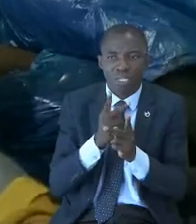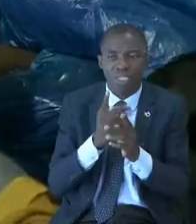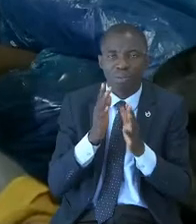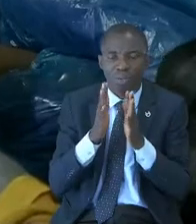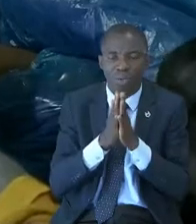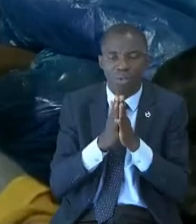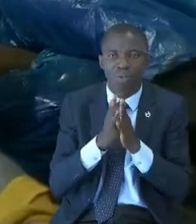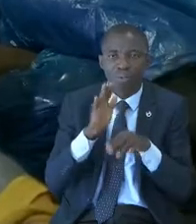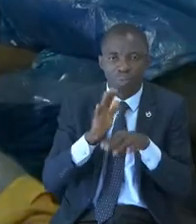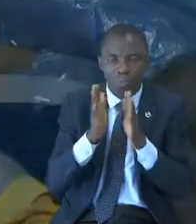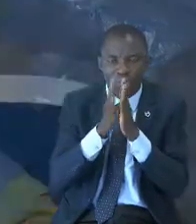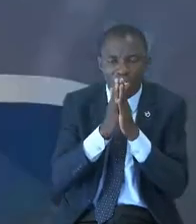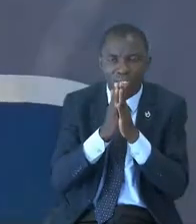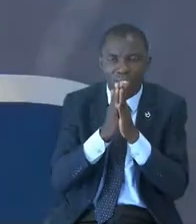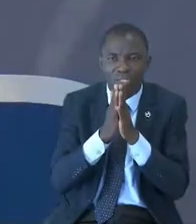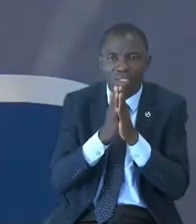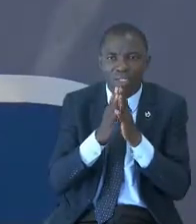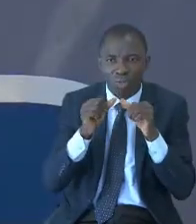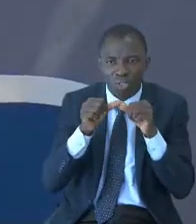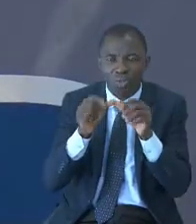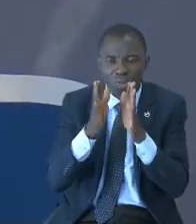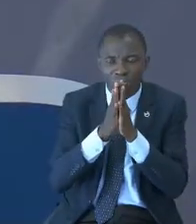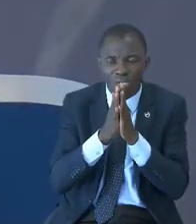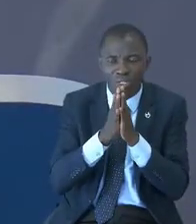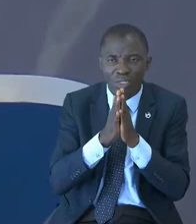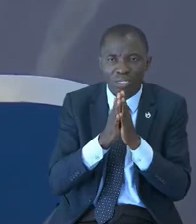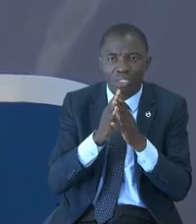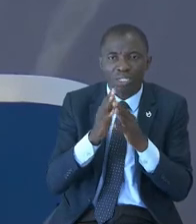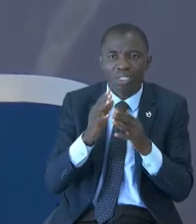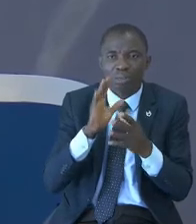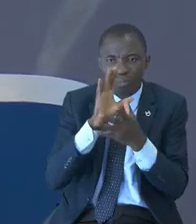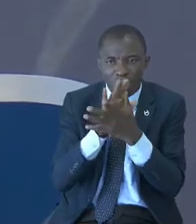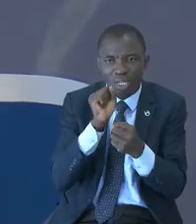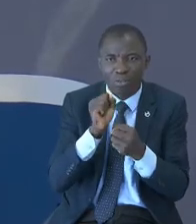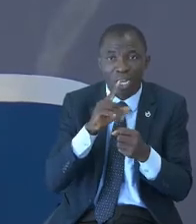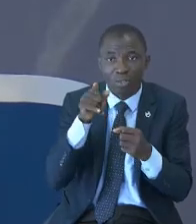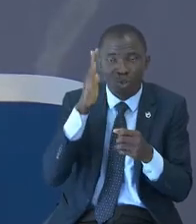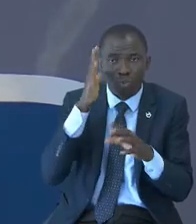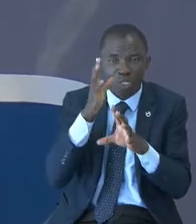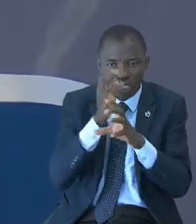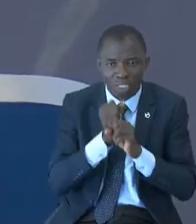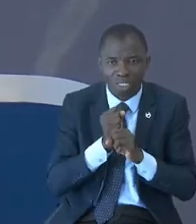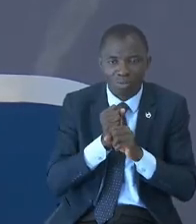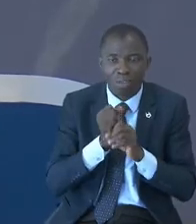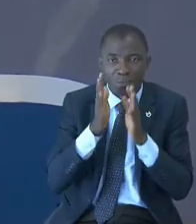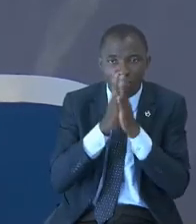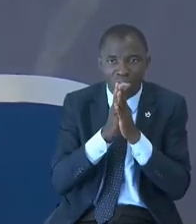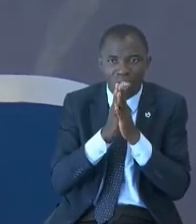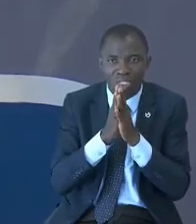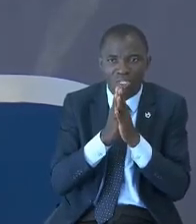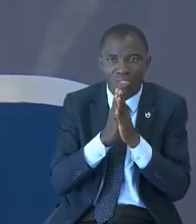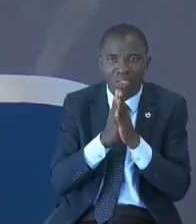God tonight. I told you, believe and you will receive. You just believe what the prayer of the man of